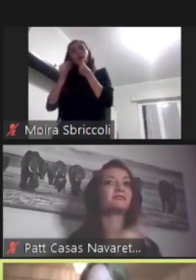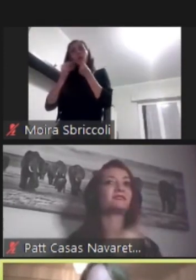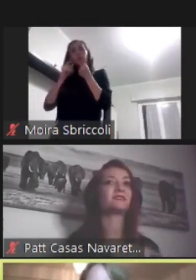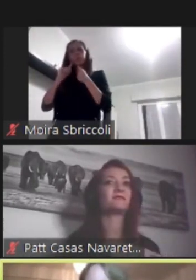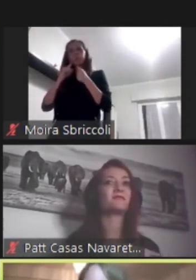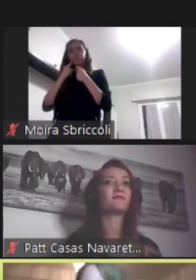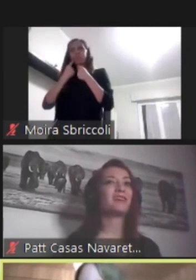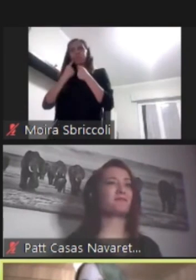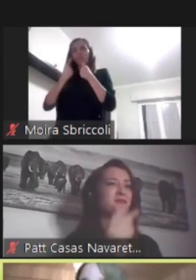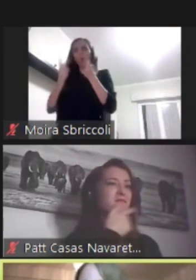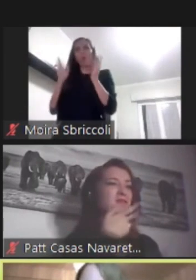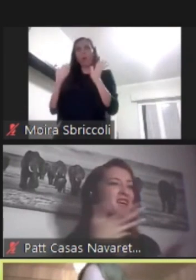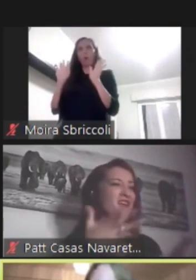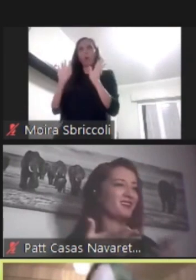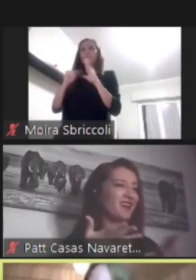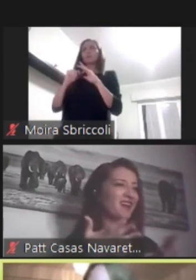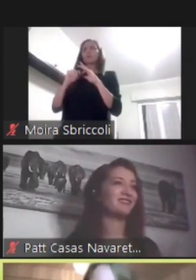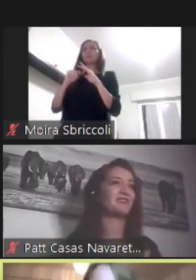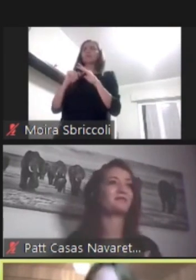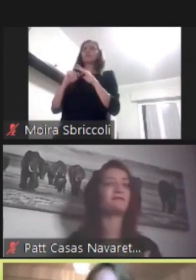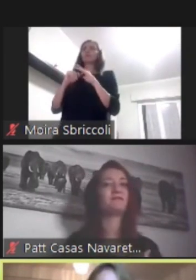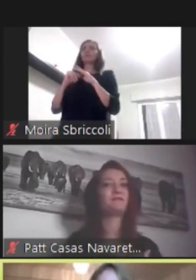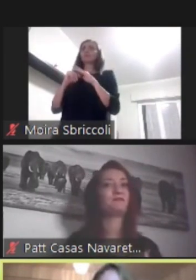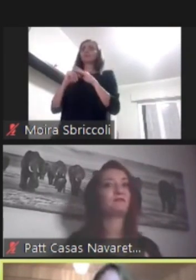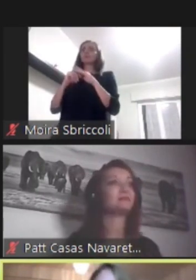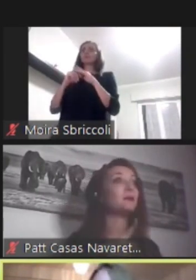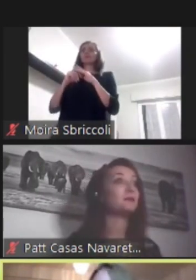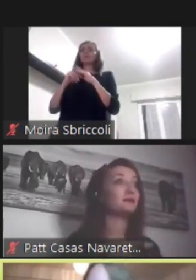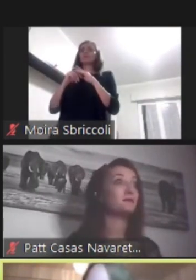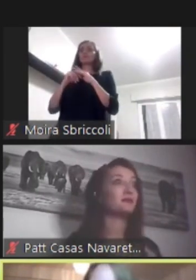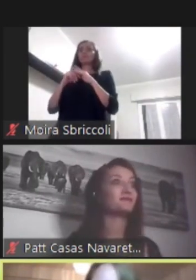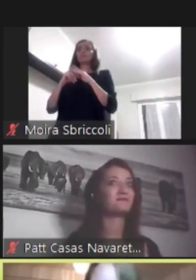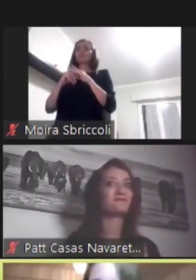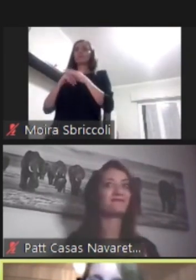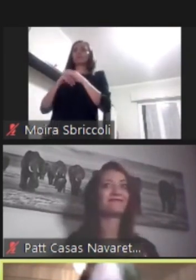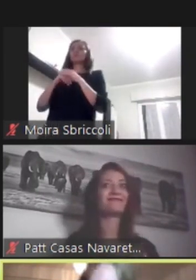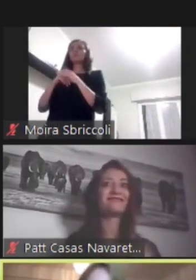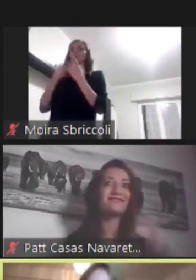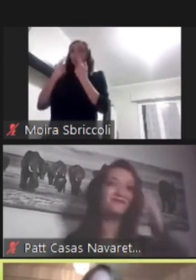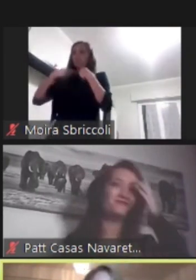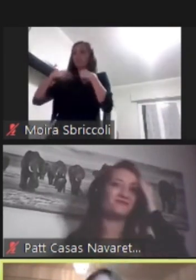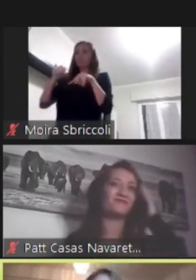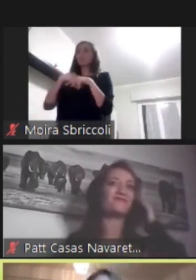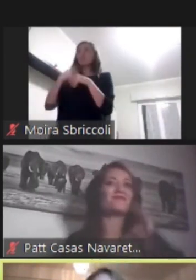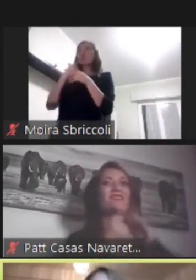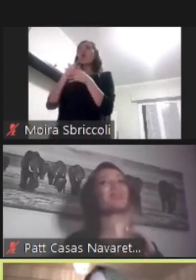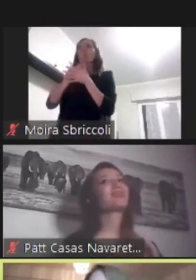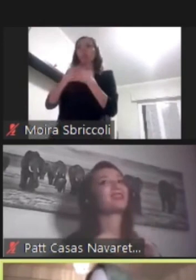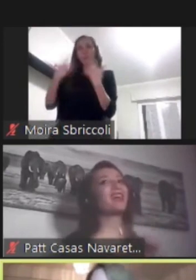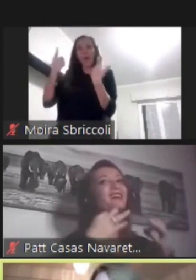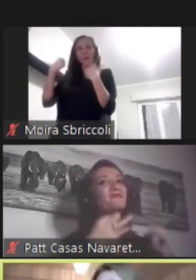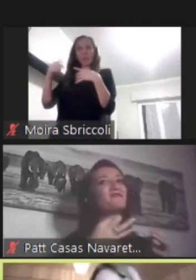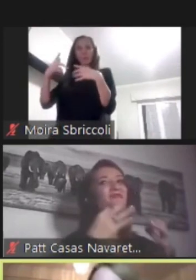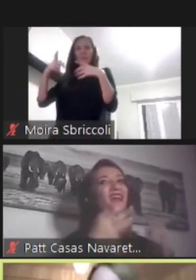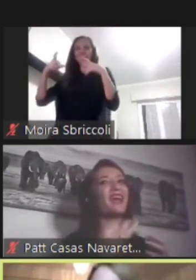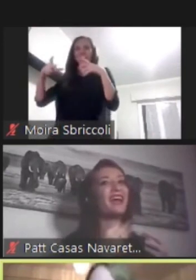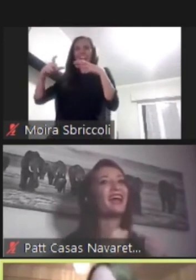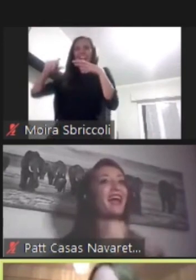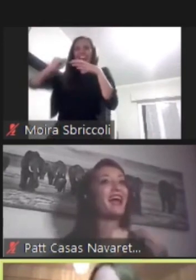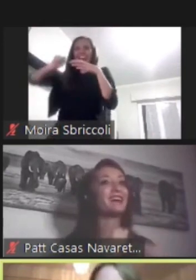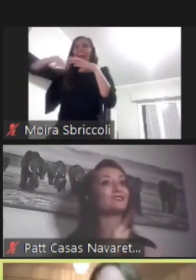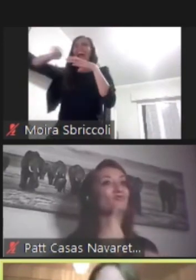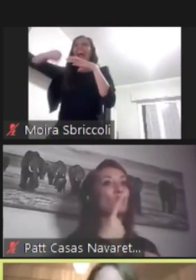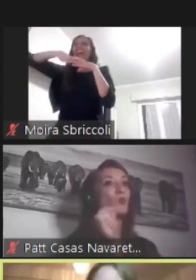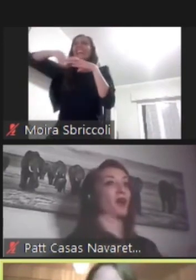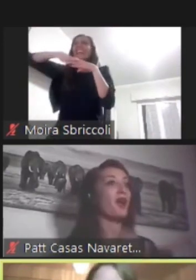recipes and I've made a Jello. So I used 1